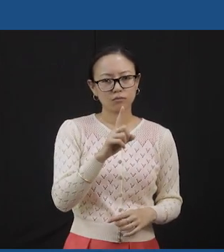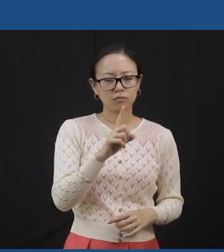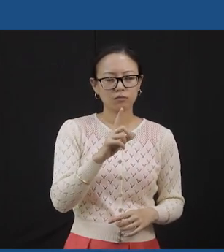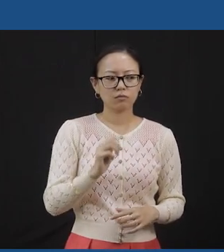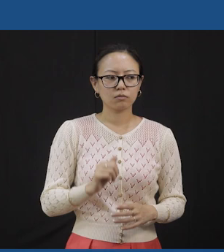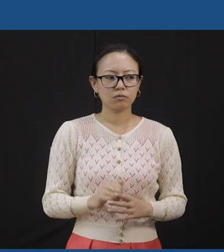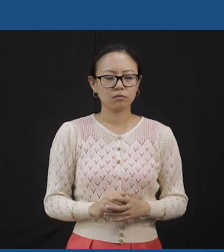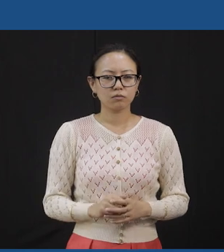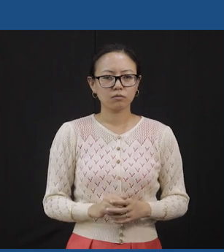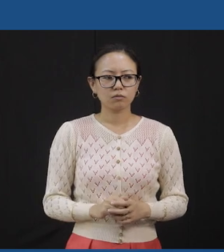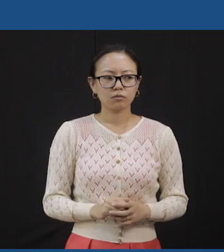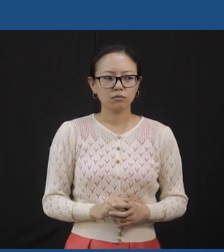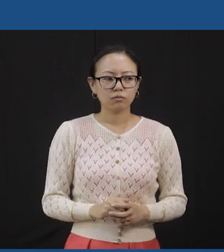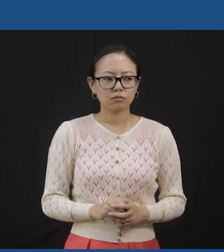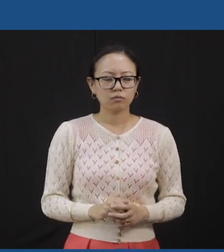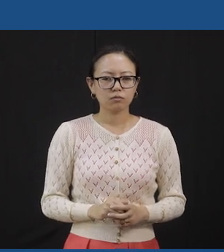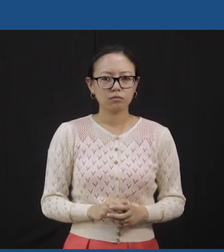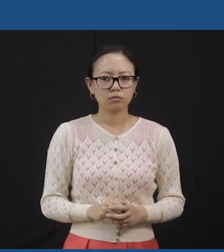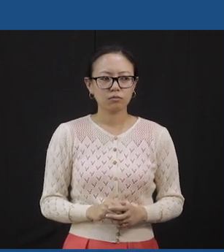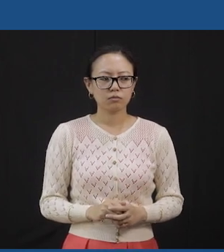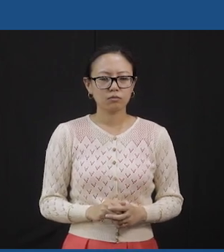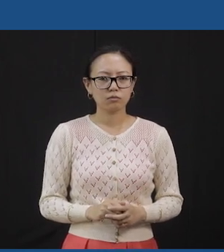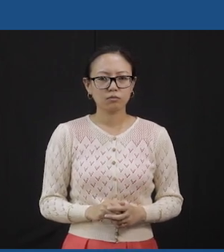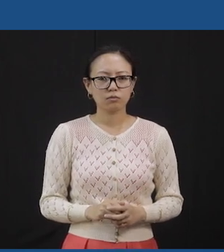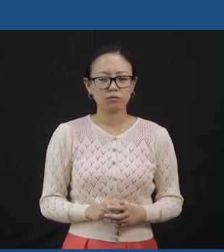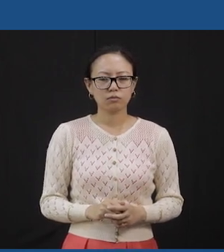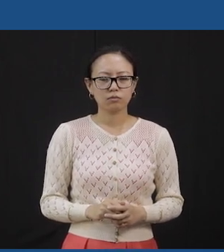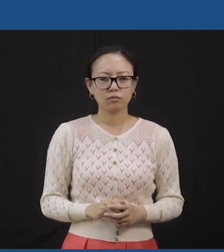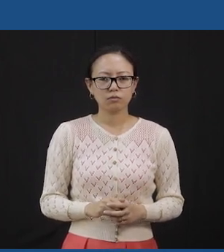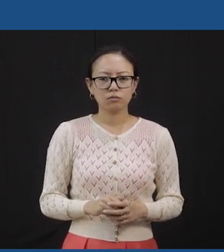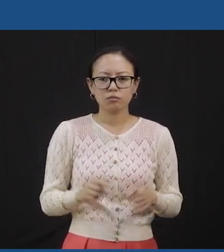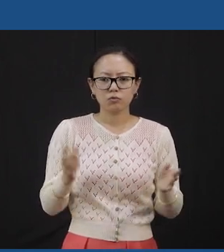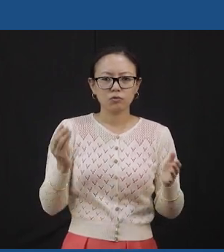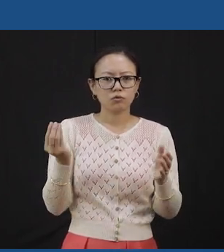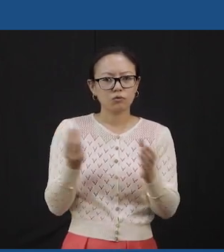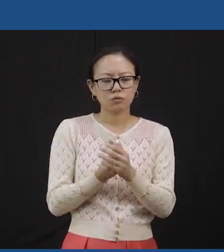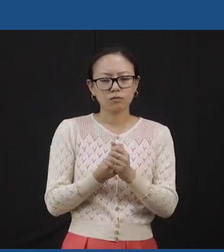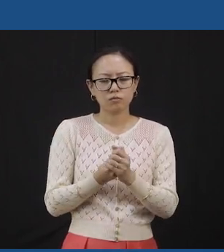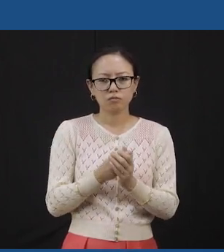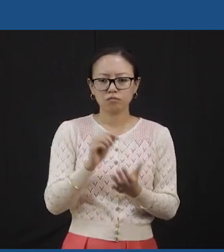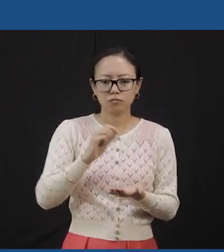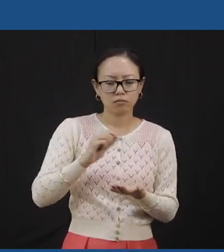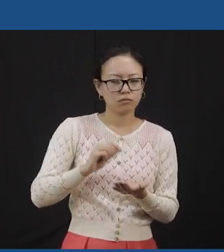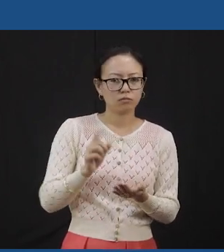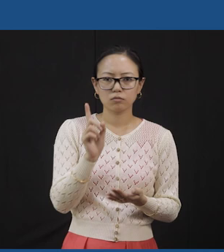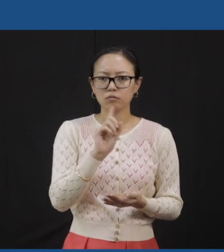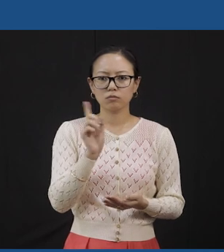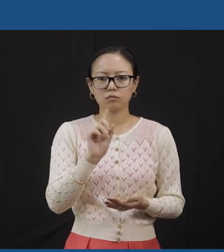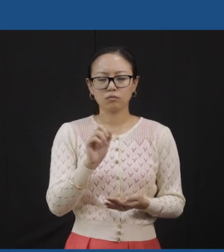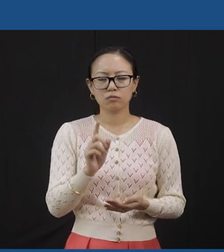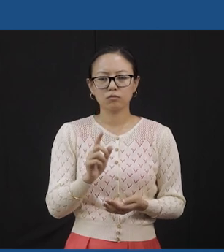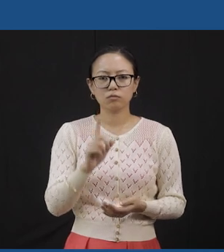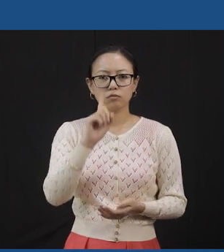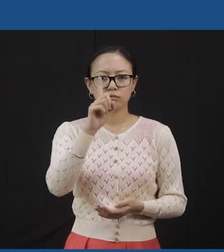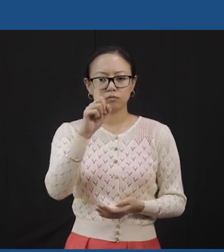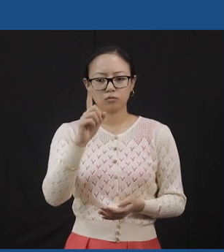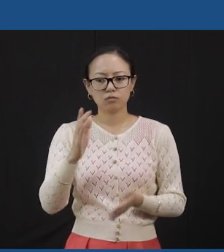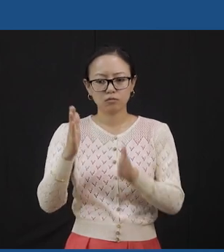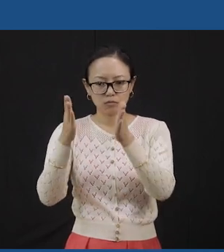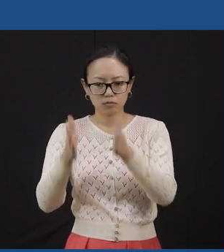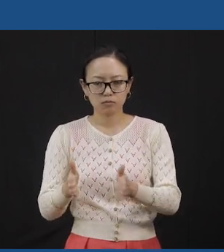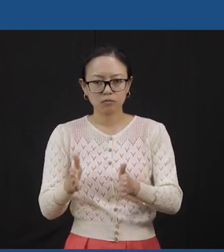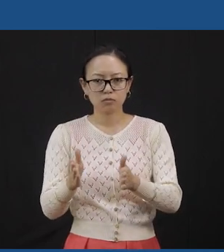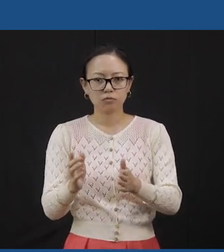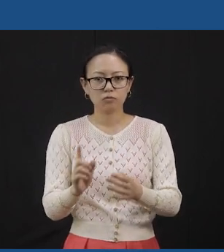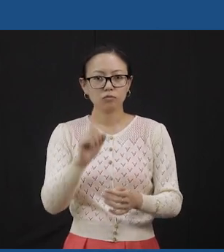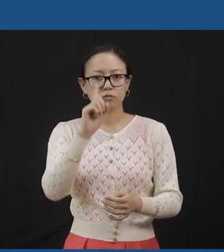9 plus 2, 11. So 11, we are not writing it together again. We will write 1 on the tens place. And